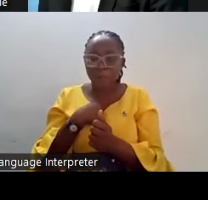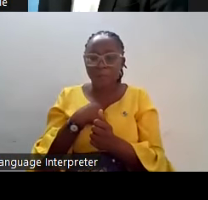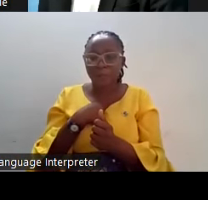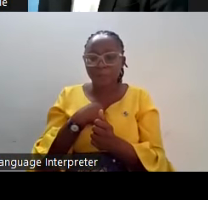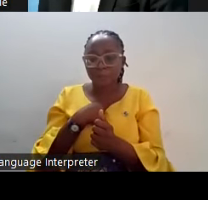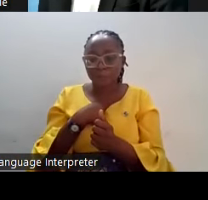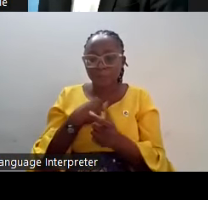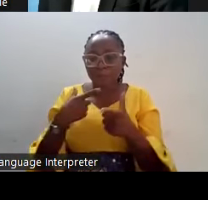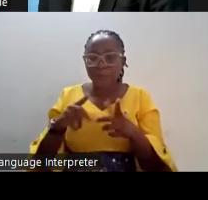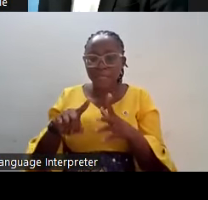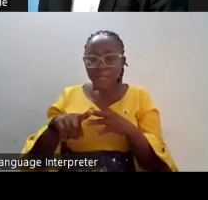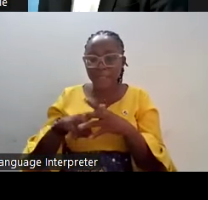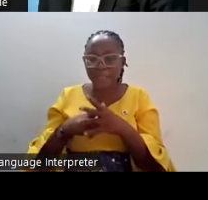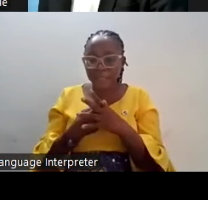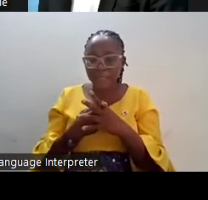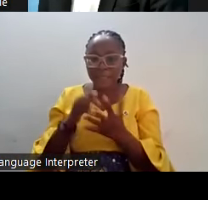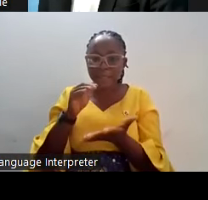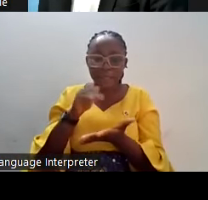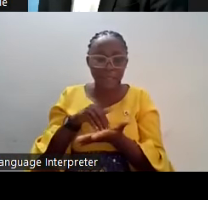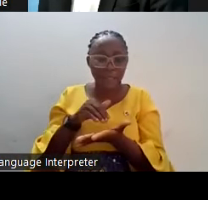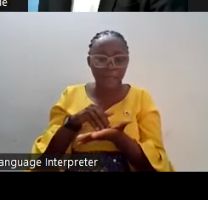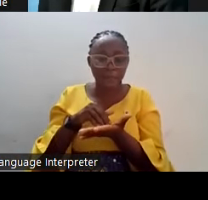So let's start one more.